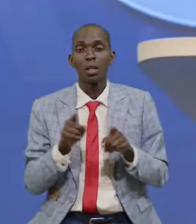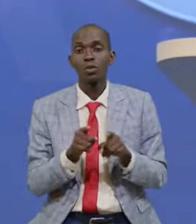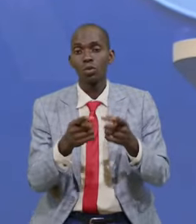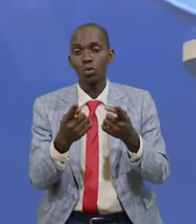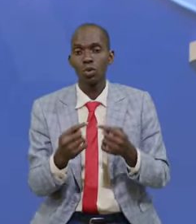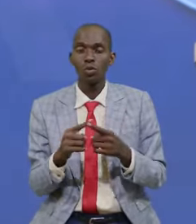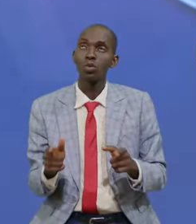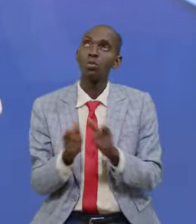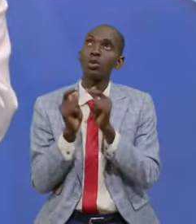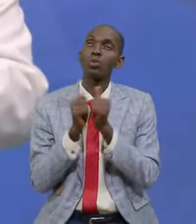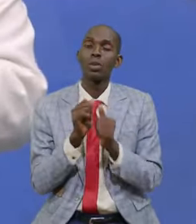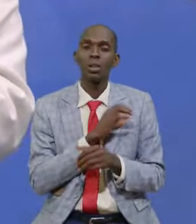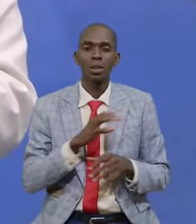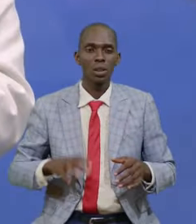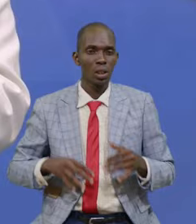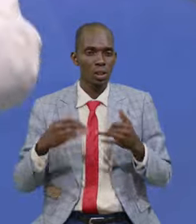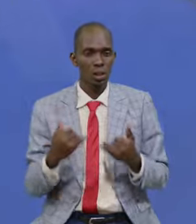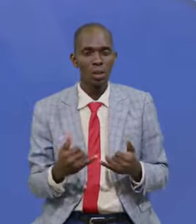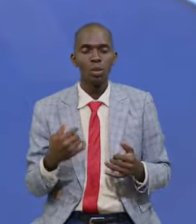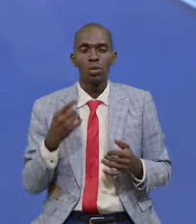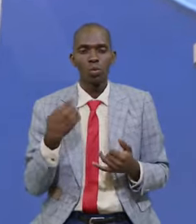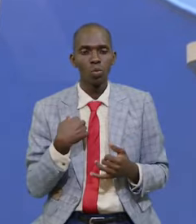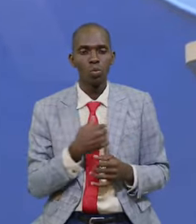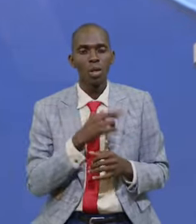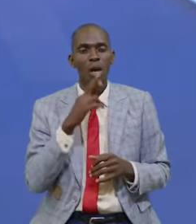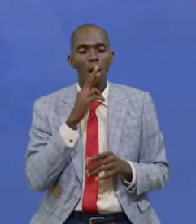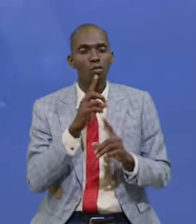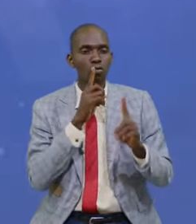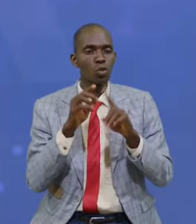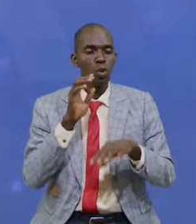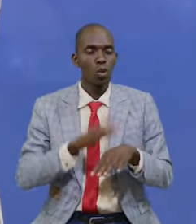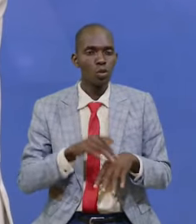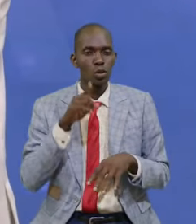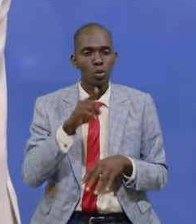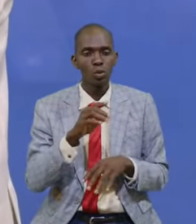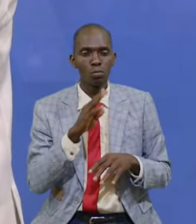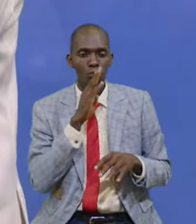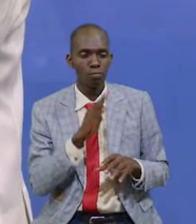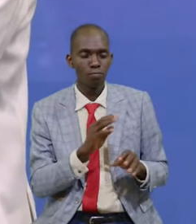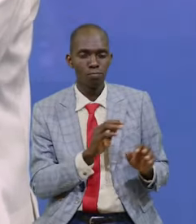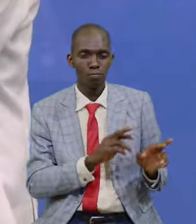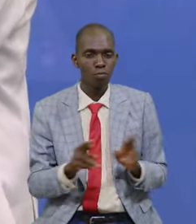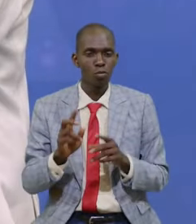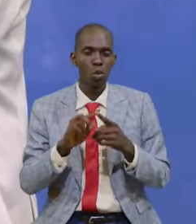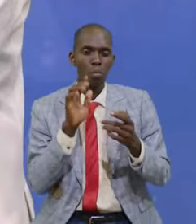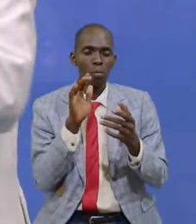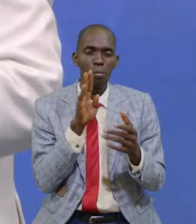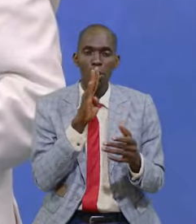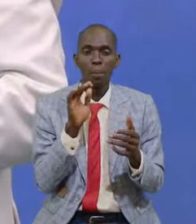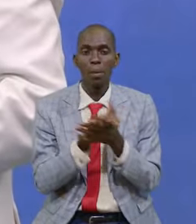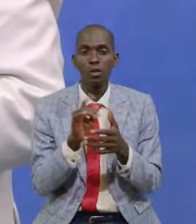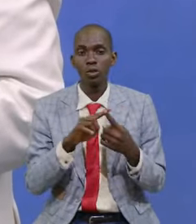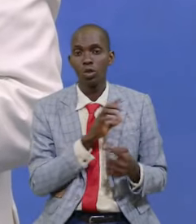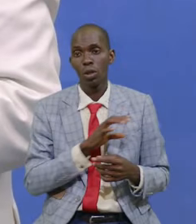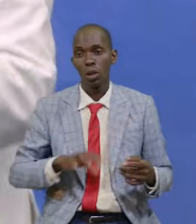we're talking about being married to Christ. You understand? The husband wants his wife to